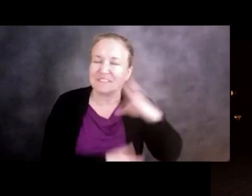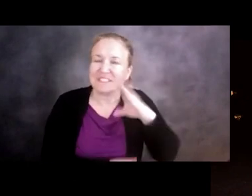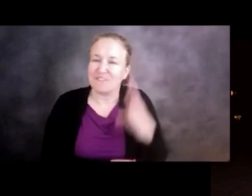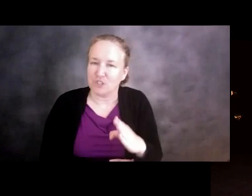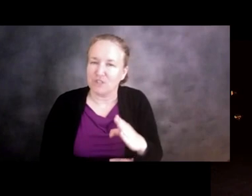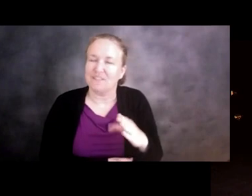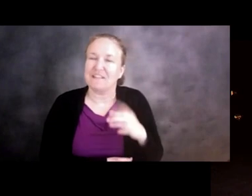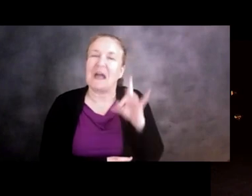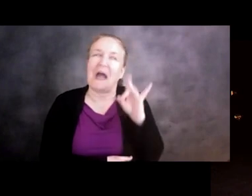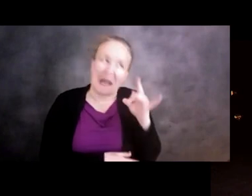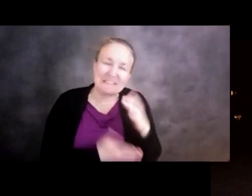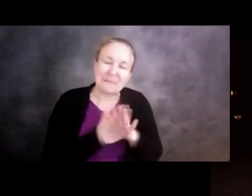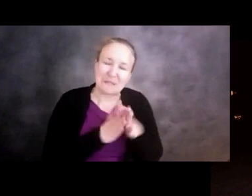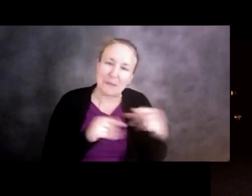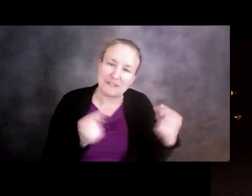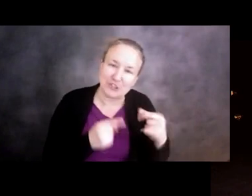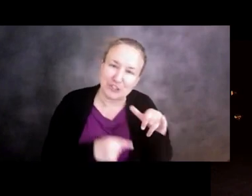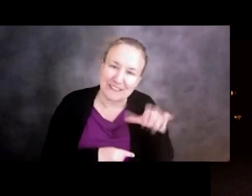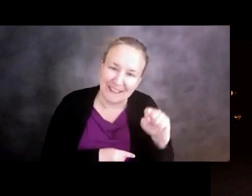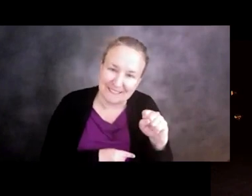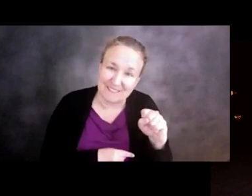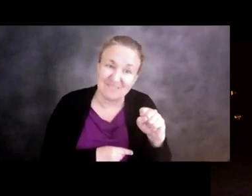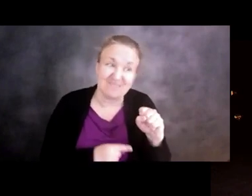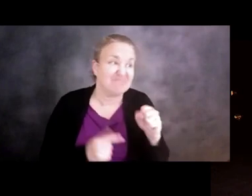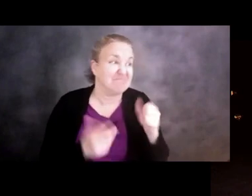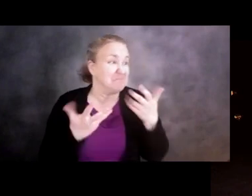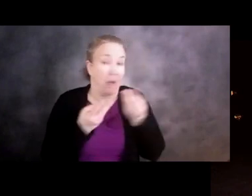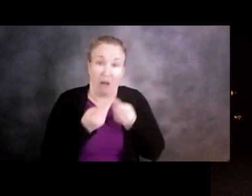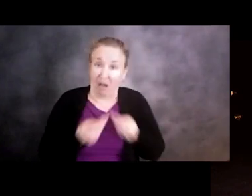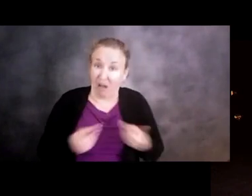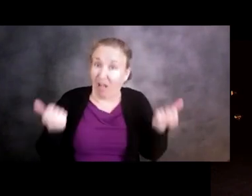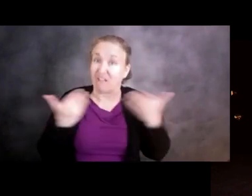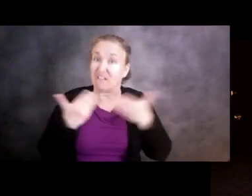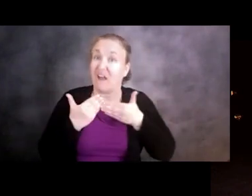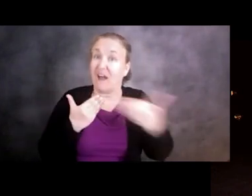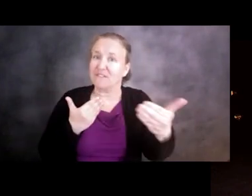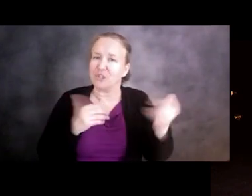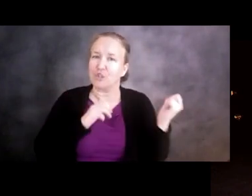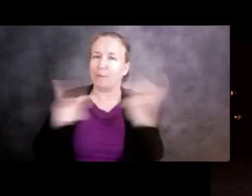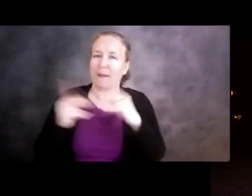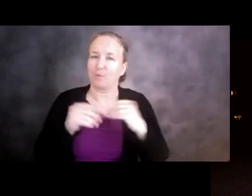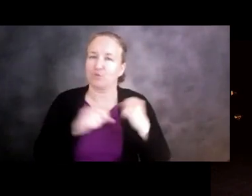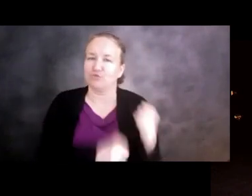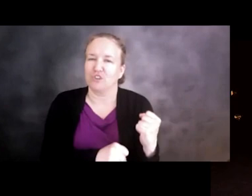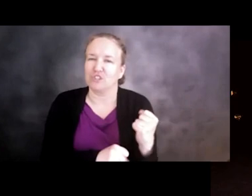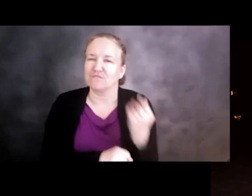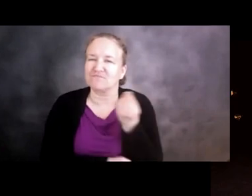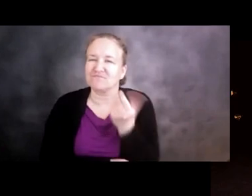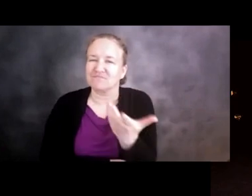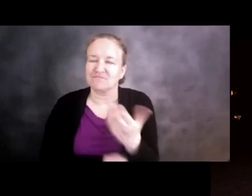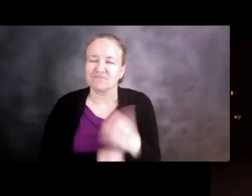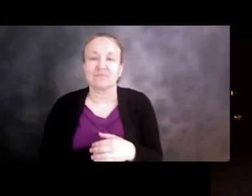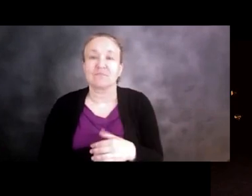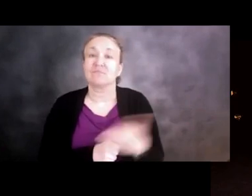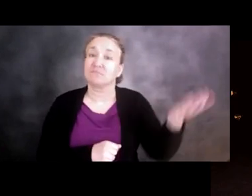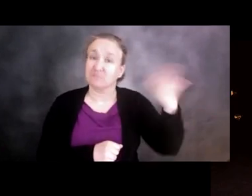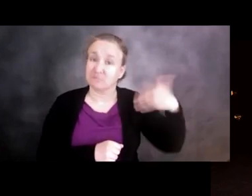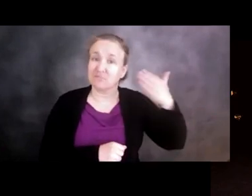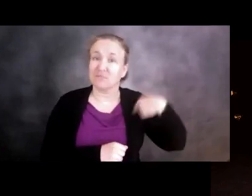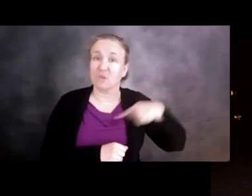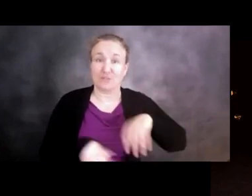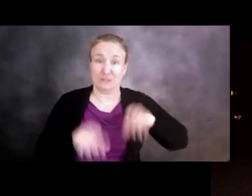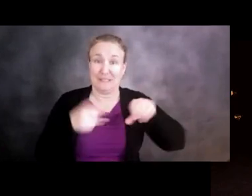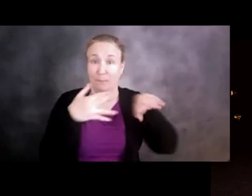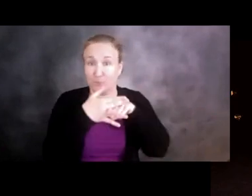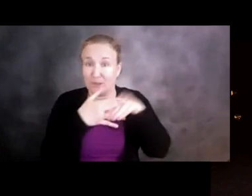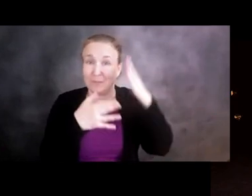injured. But after that, it's, you come back stronger. But when we had to take a break because